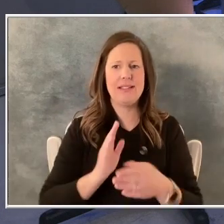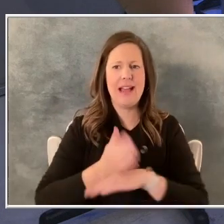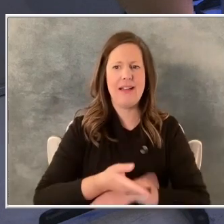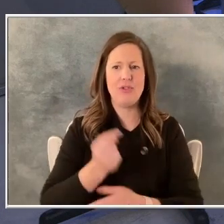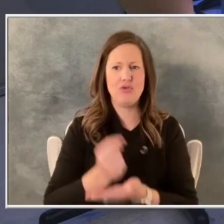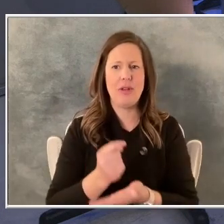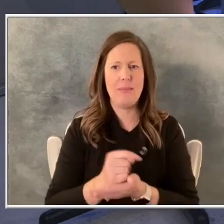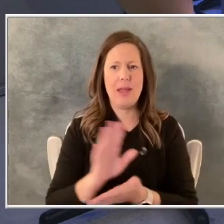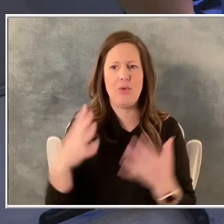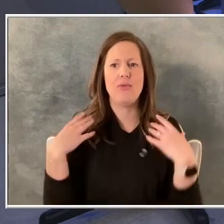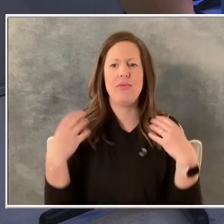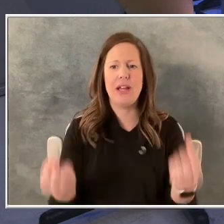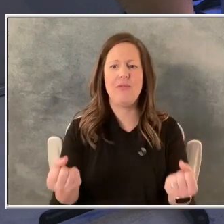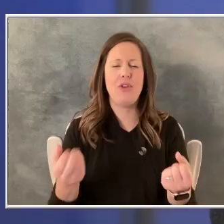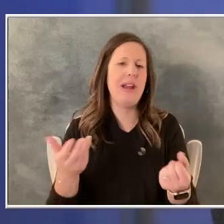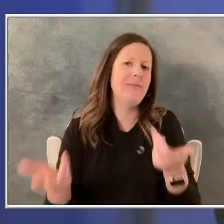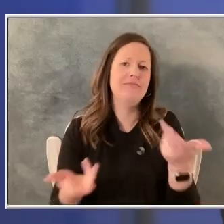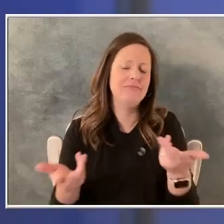for you?